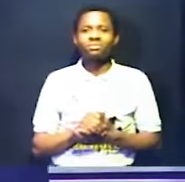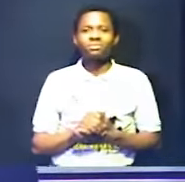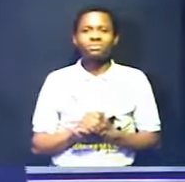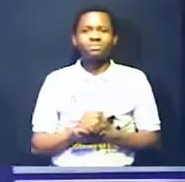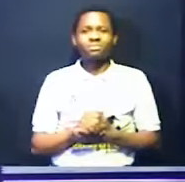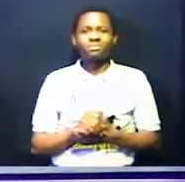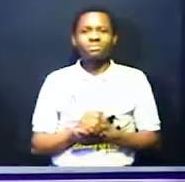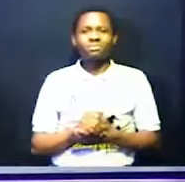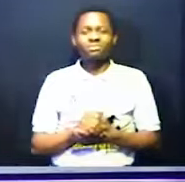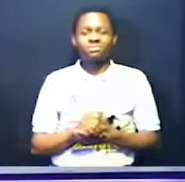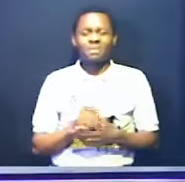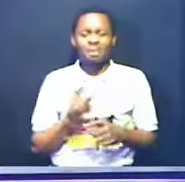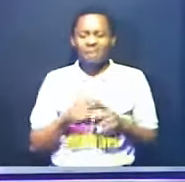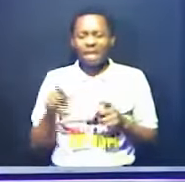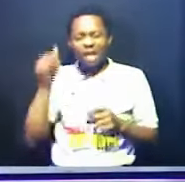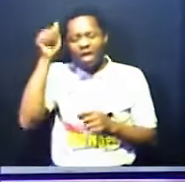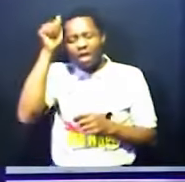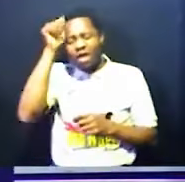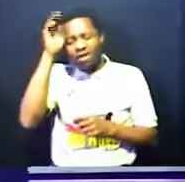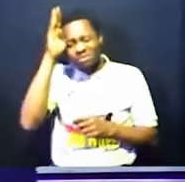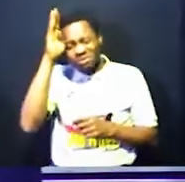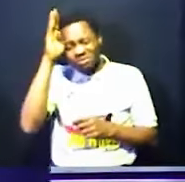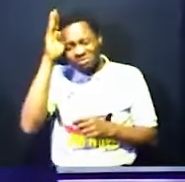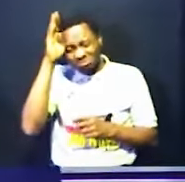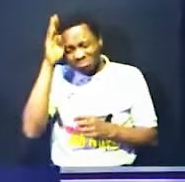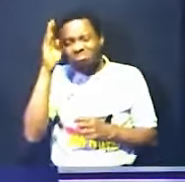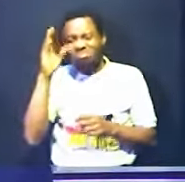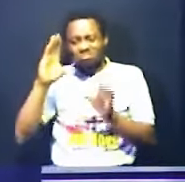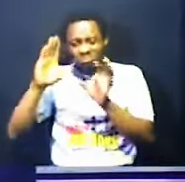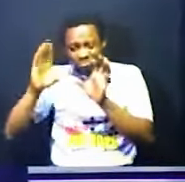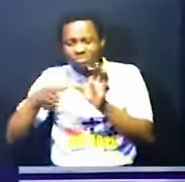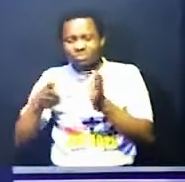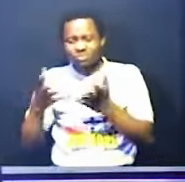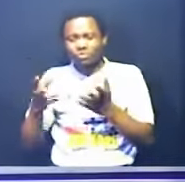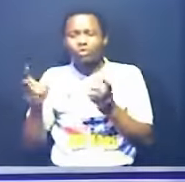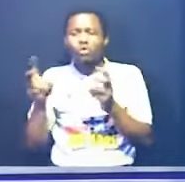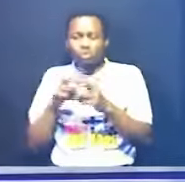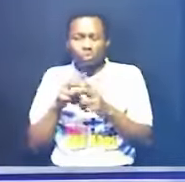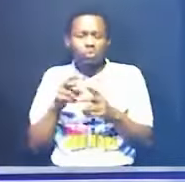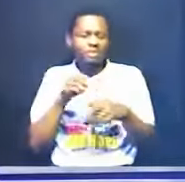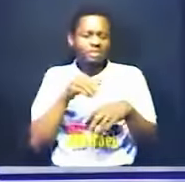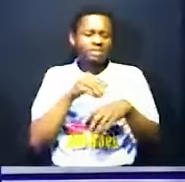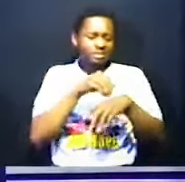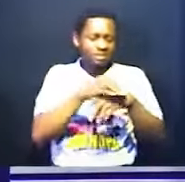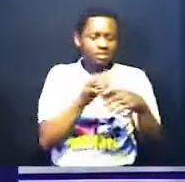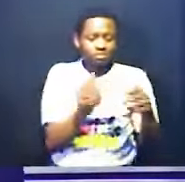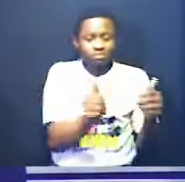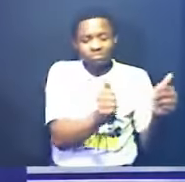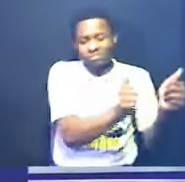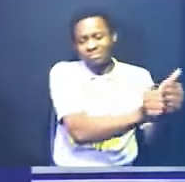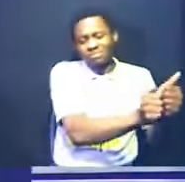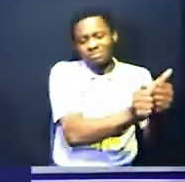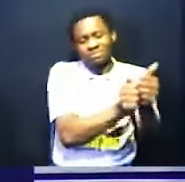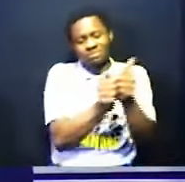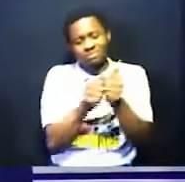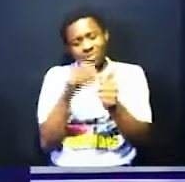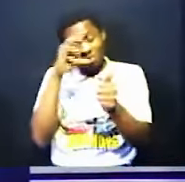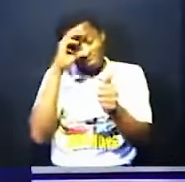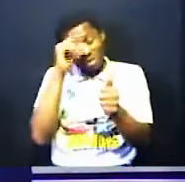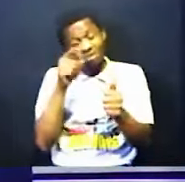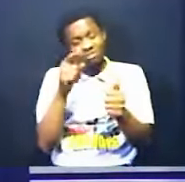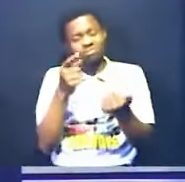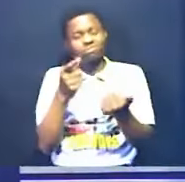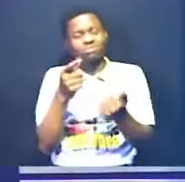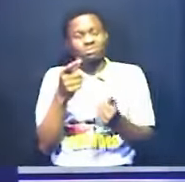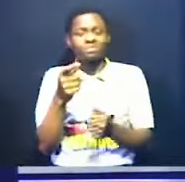enko." But Absalom urged him. So he sent with him Amnon and the rest